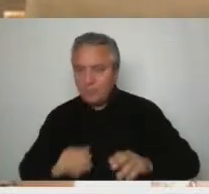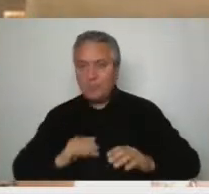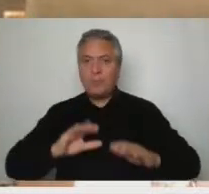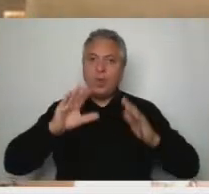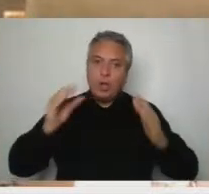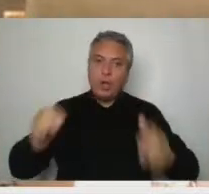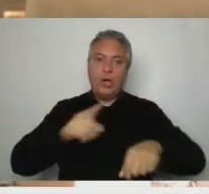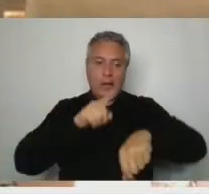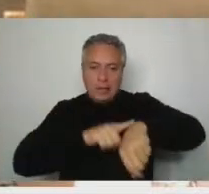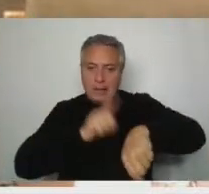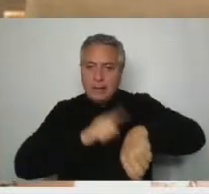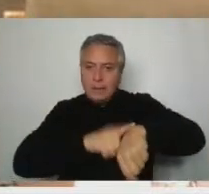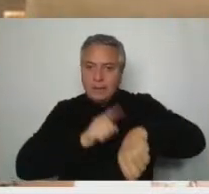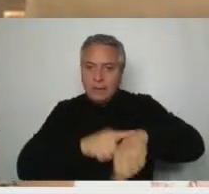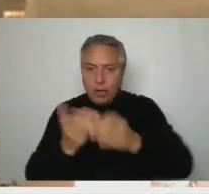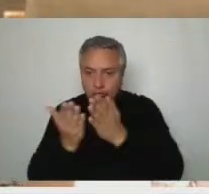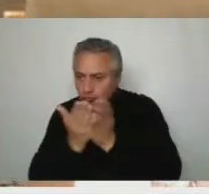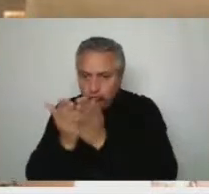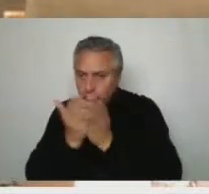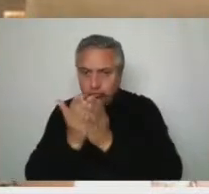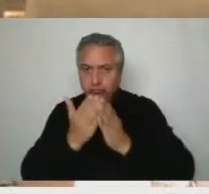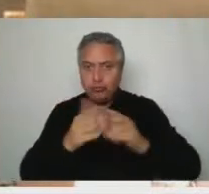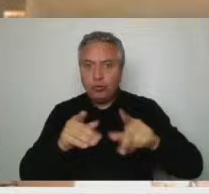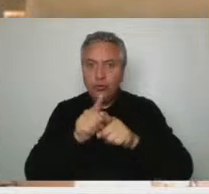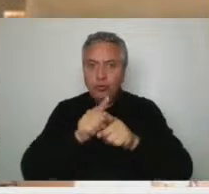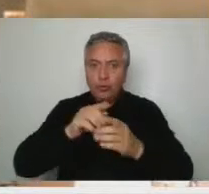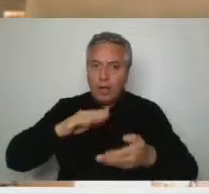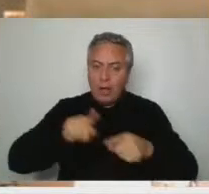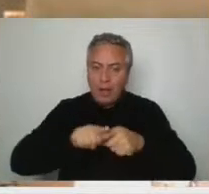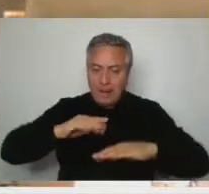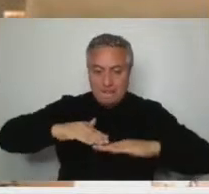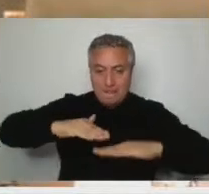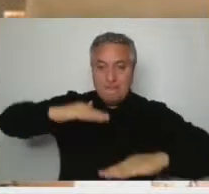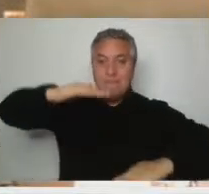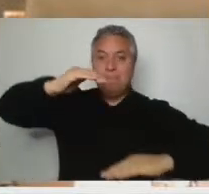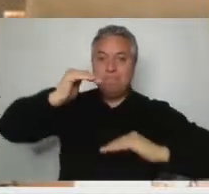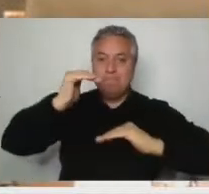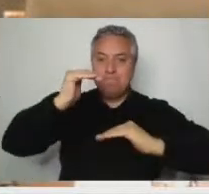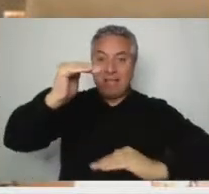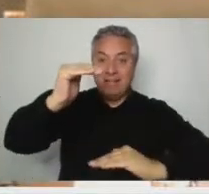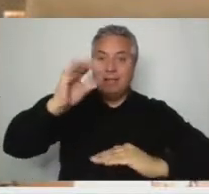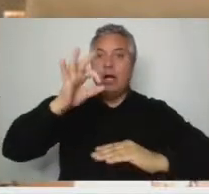teaching tools or materials or a longer school day?